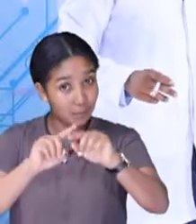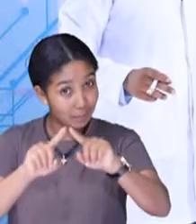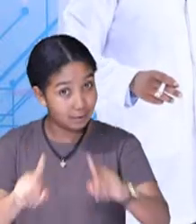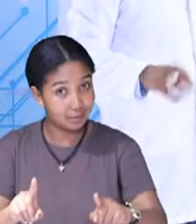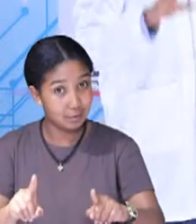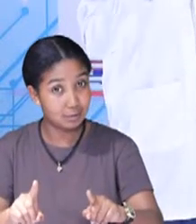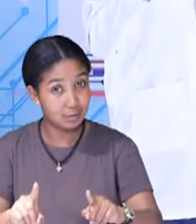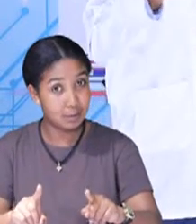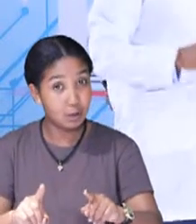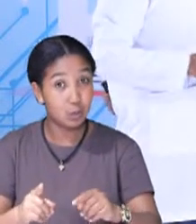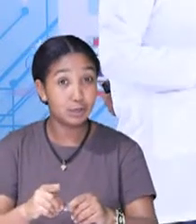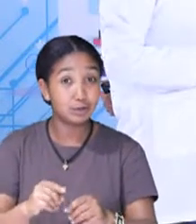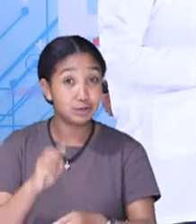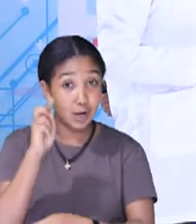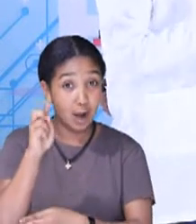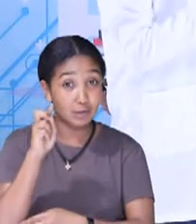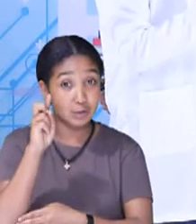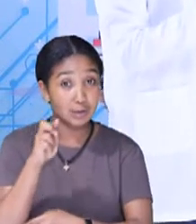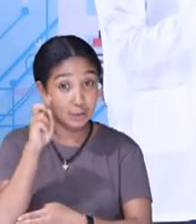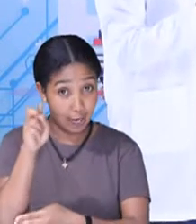But when giraffes